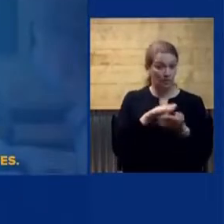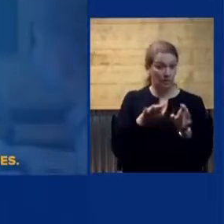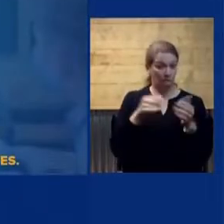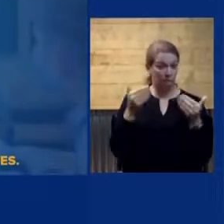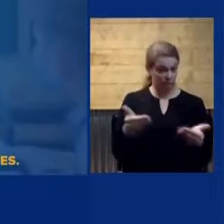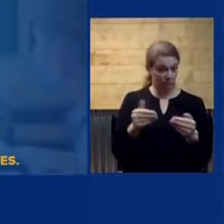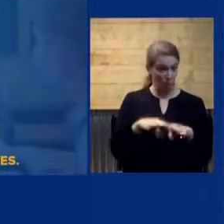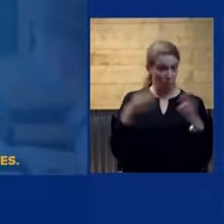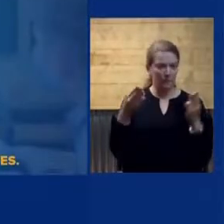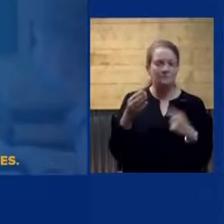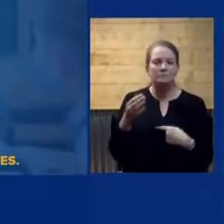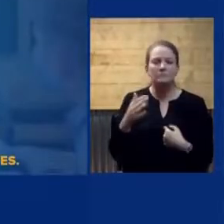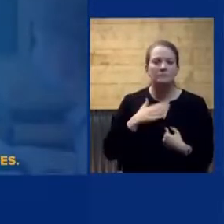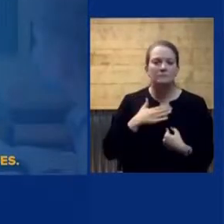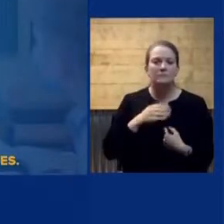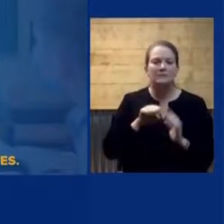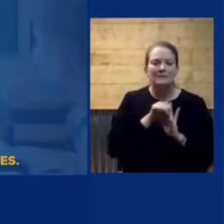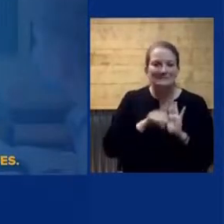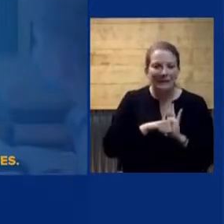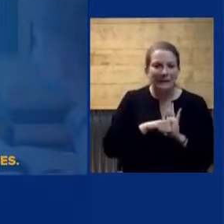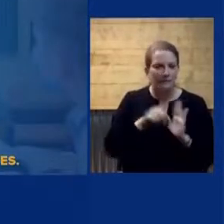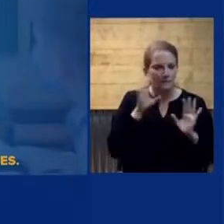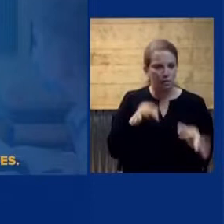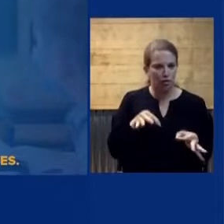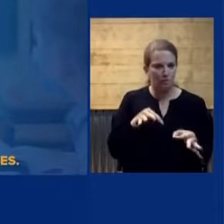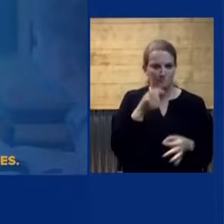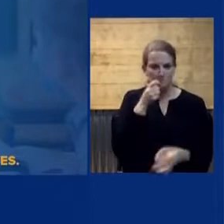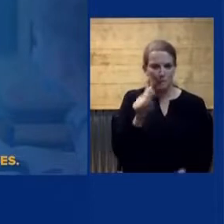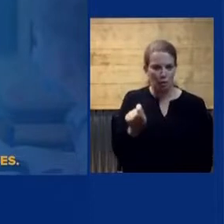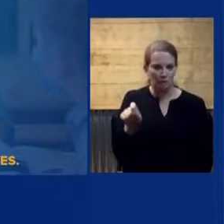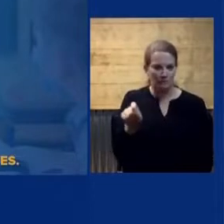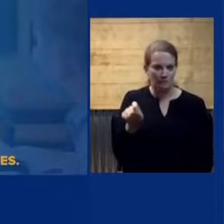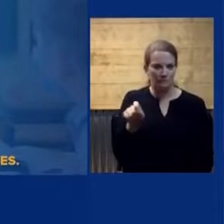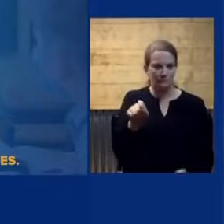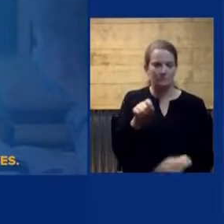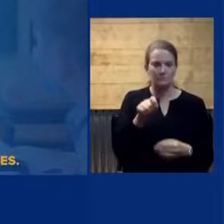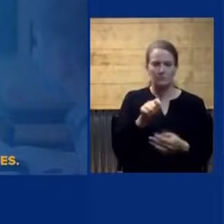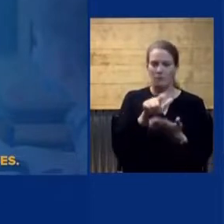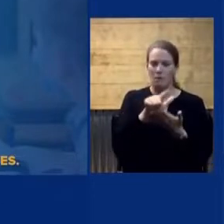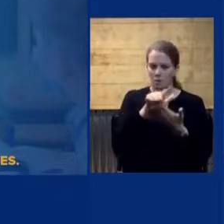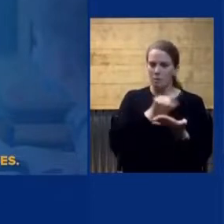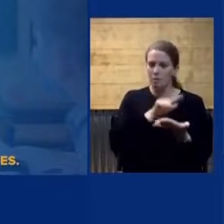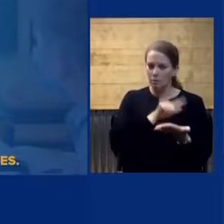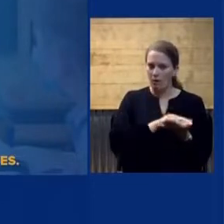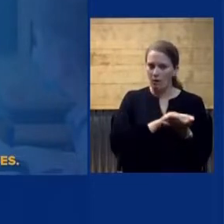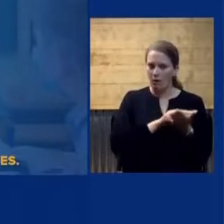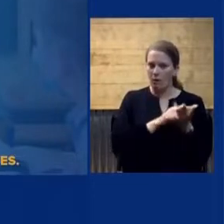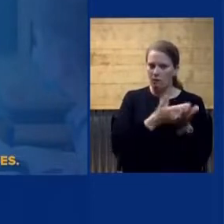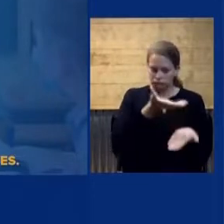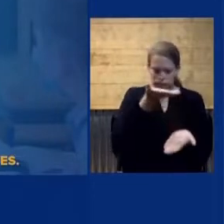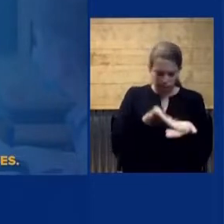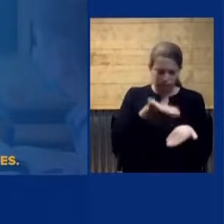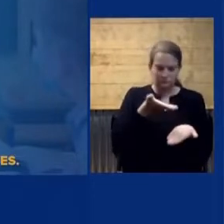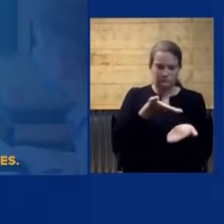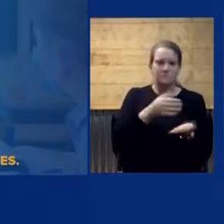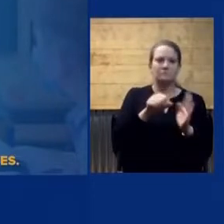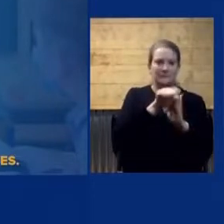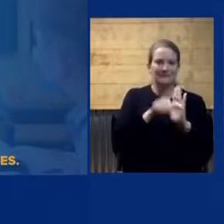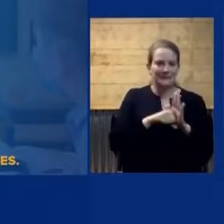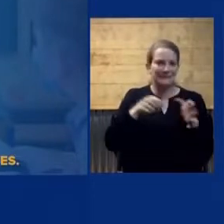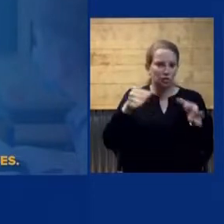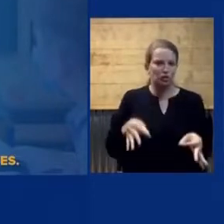decision, period. That is the law, and that is